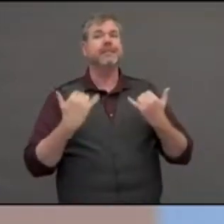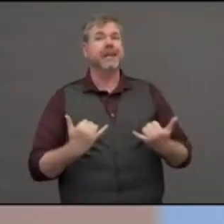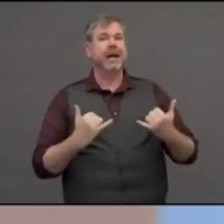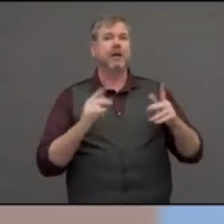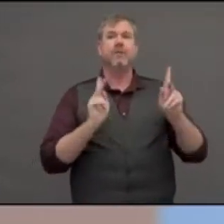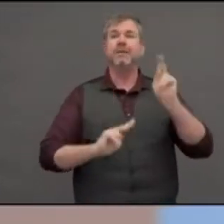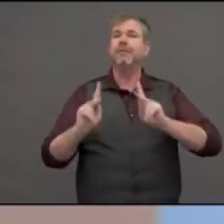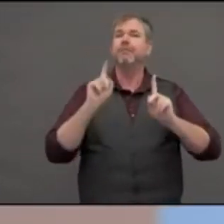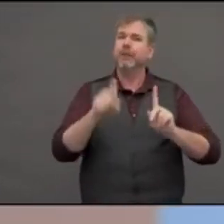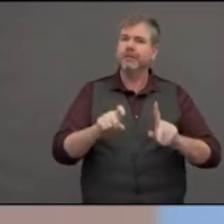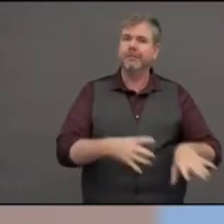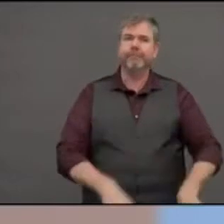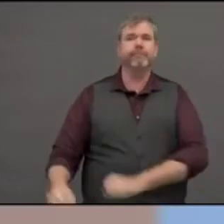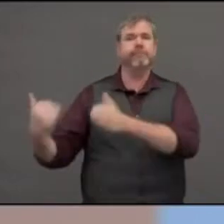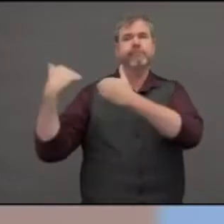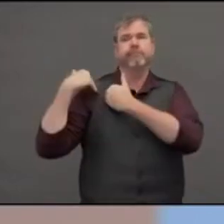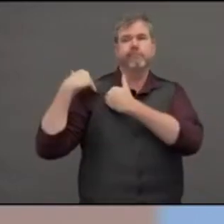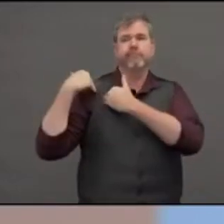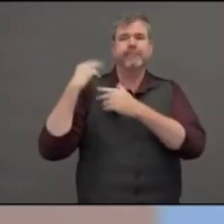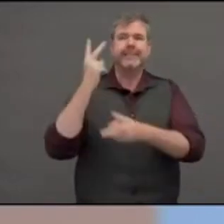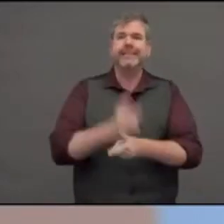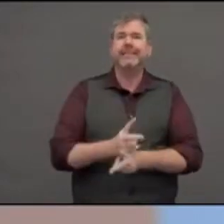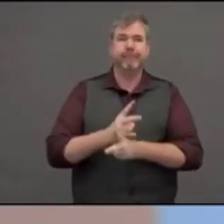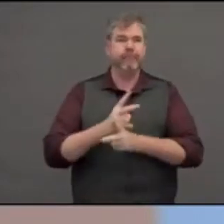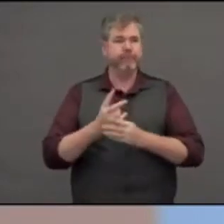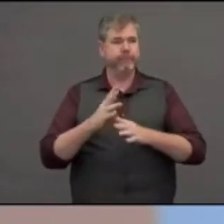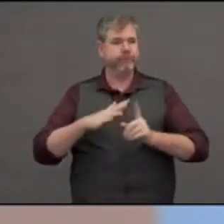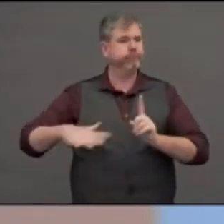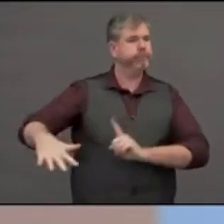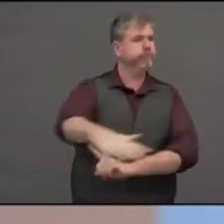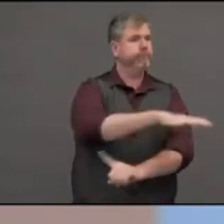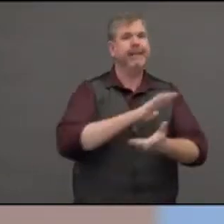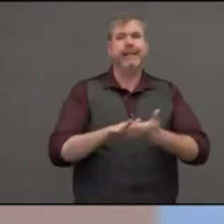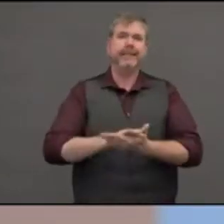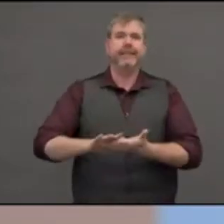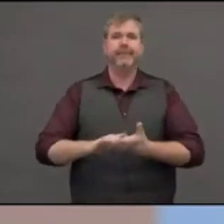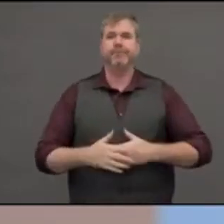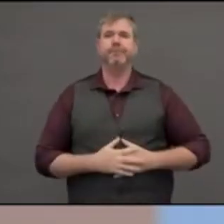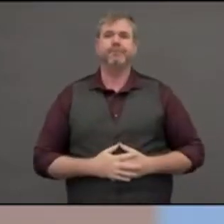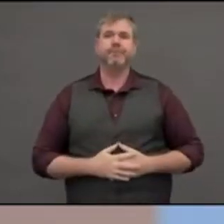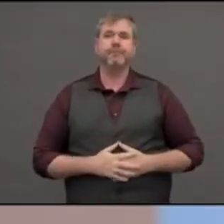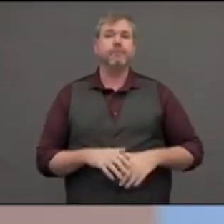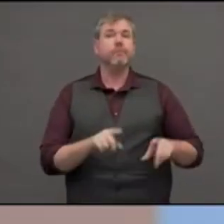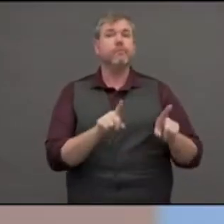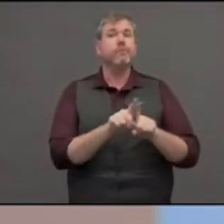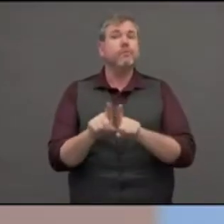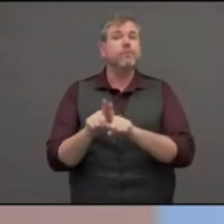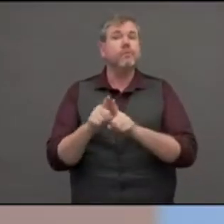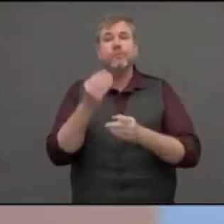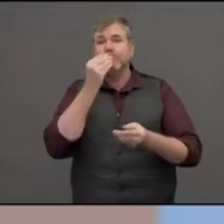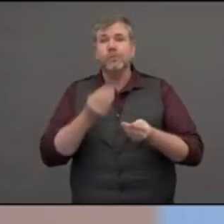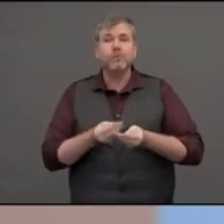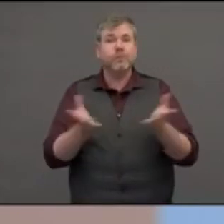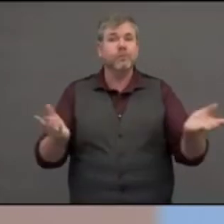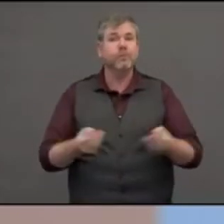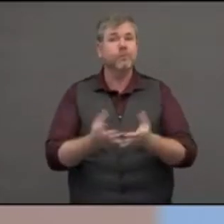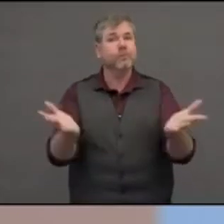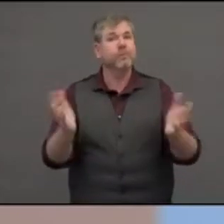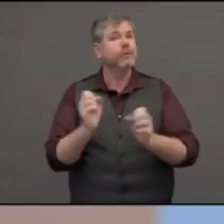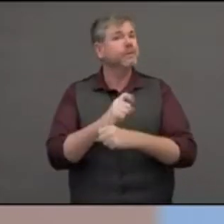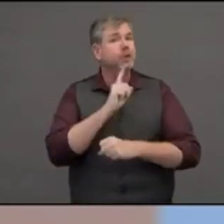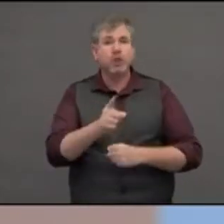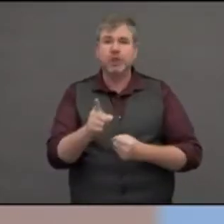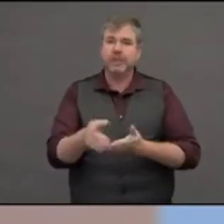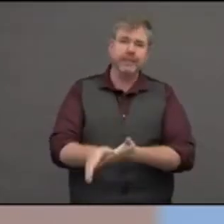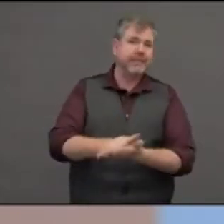helping that. And they're also looking at the food distribution when they do provide food to make sure, again, it's very clean, it's cleaned on the front end, and provided